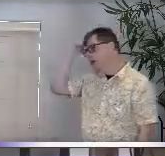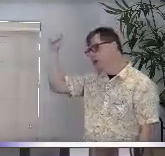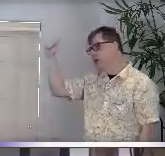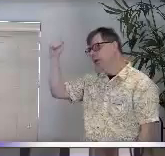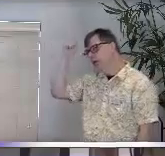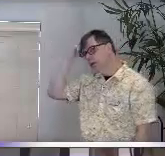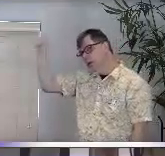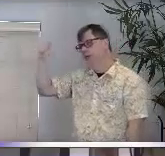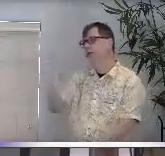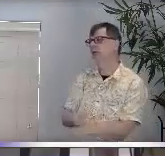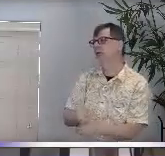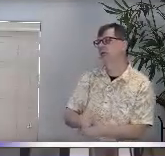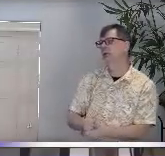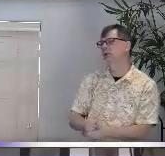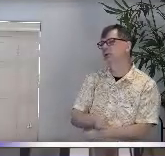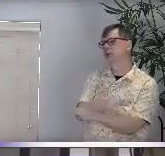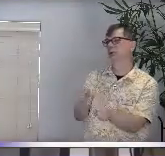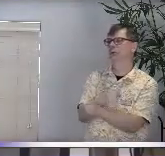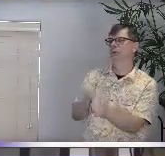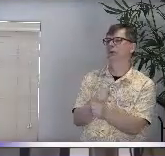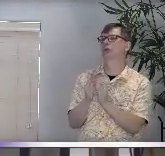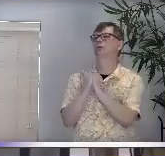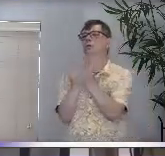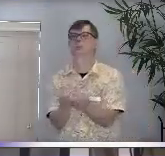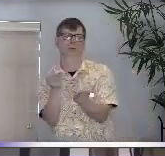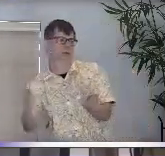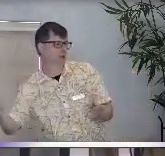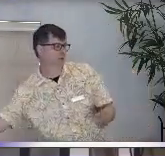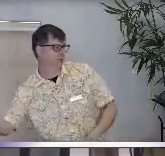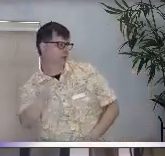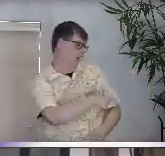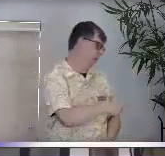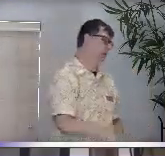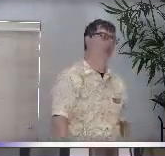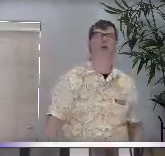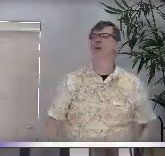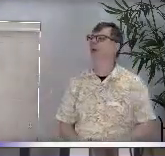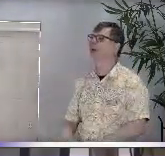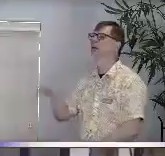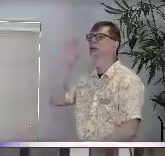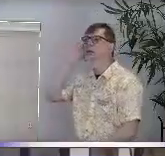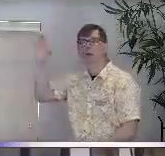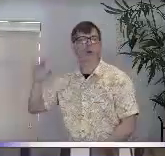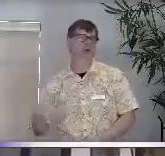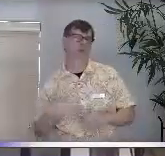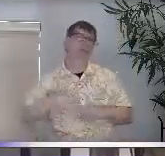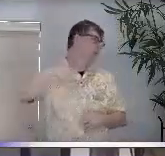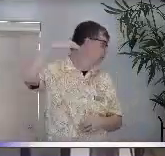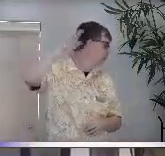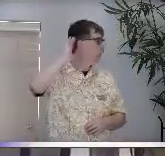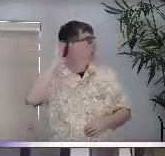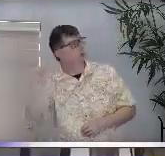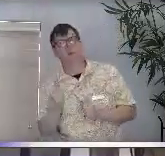the brain's job is to just to create a story about everything. And most of us listen to that more than we listen to